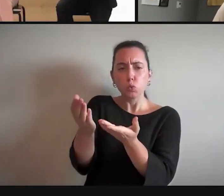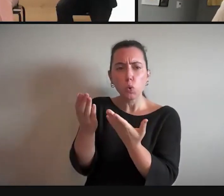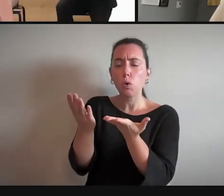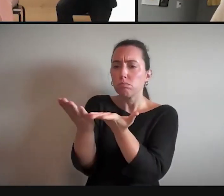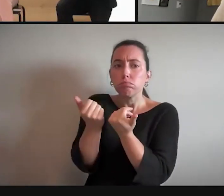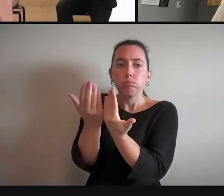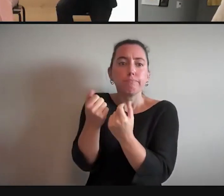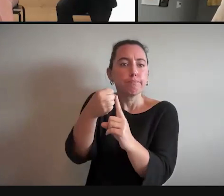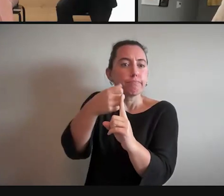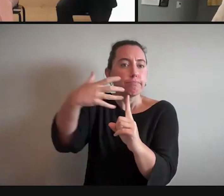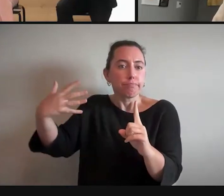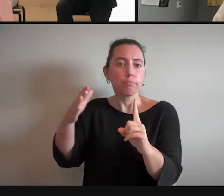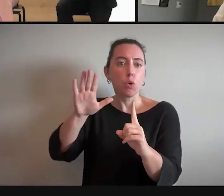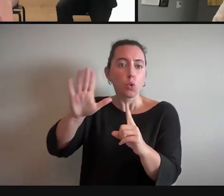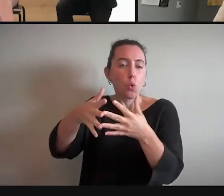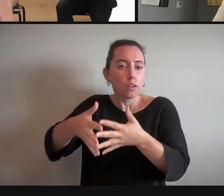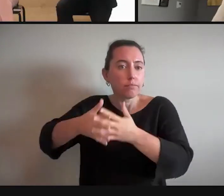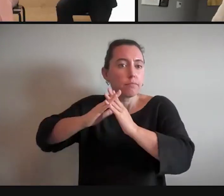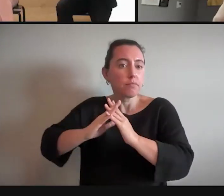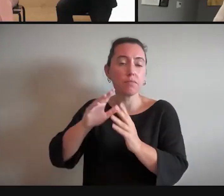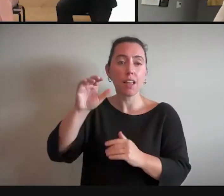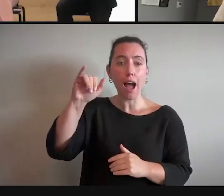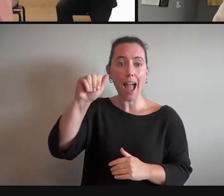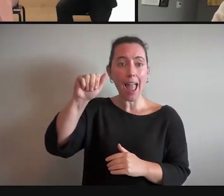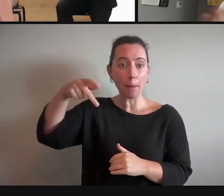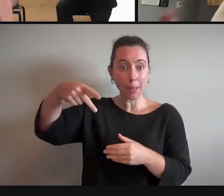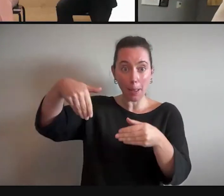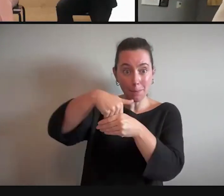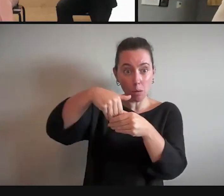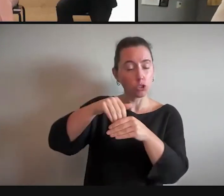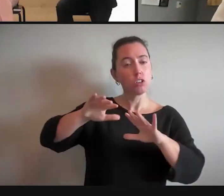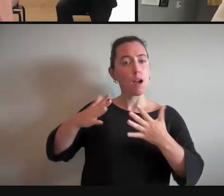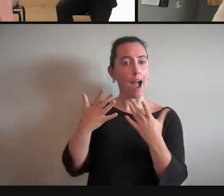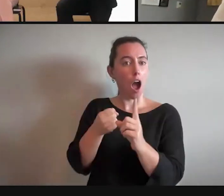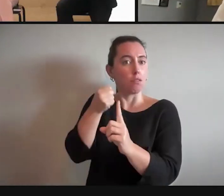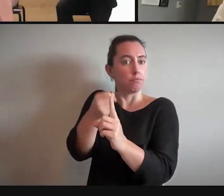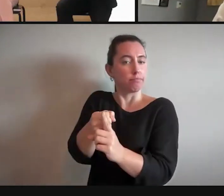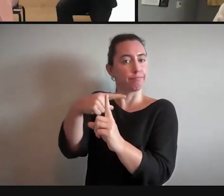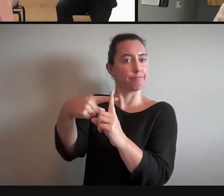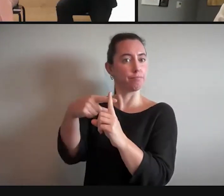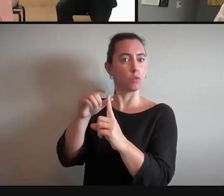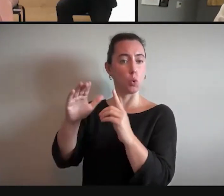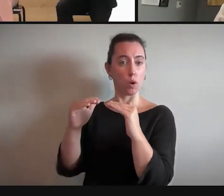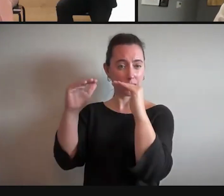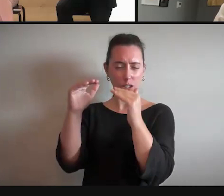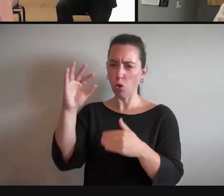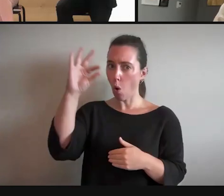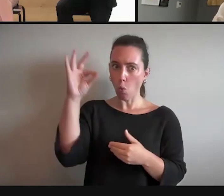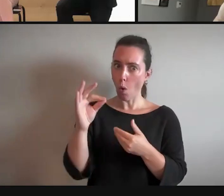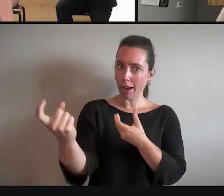us a little bit what the IAAP membership has meant to you, to your organization, and why did you become a member in the first